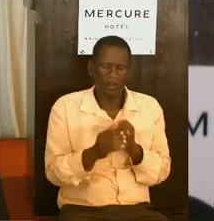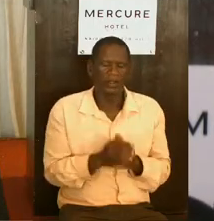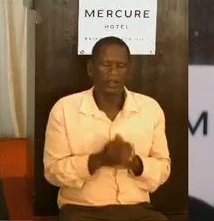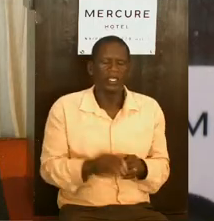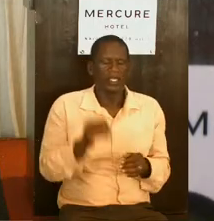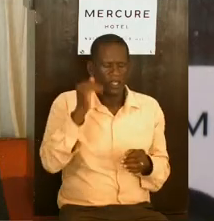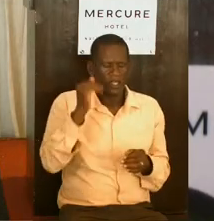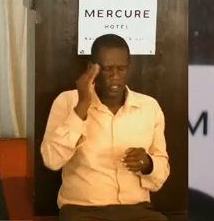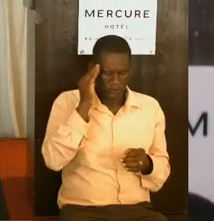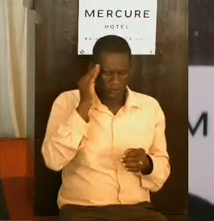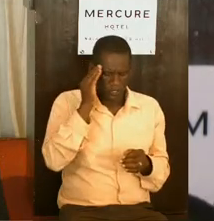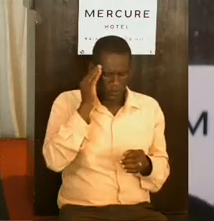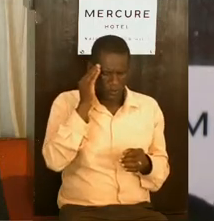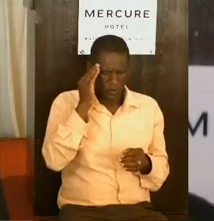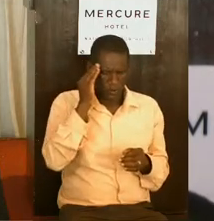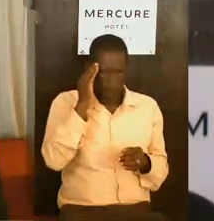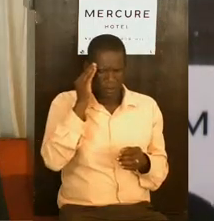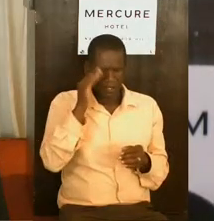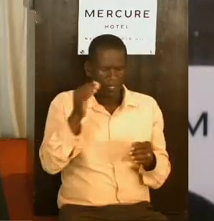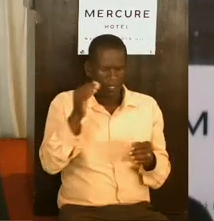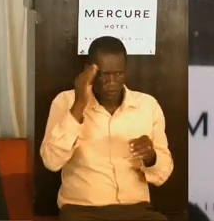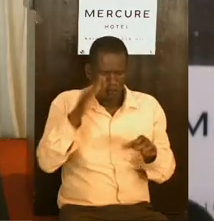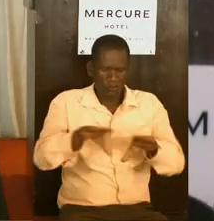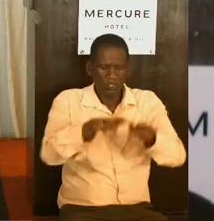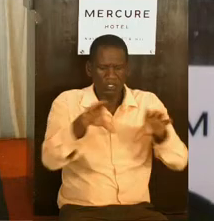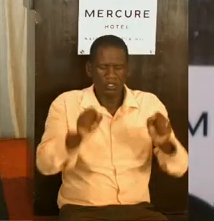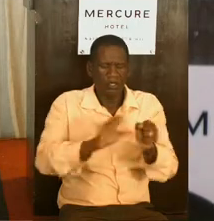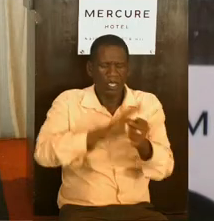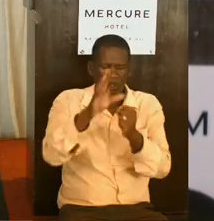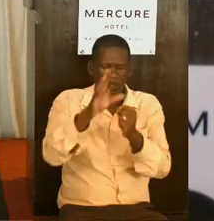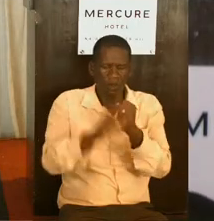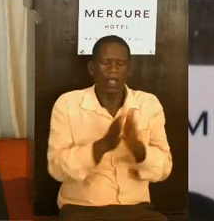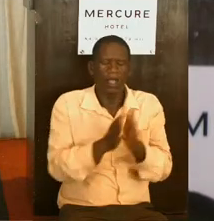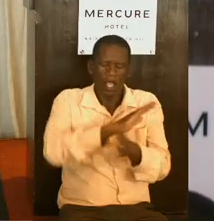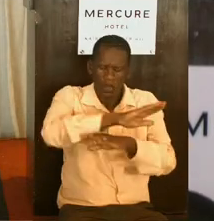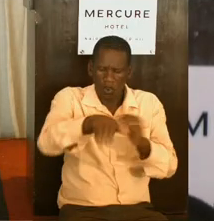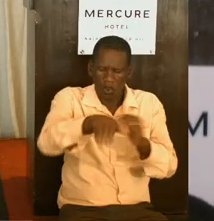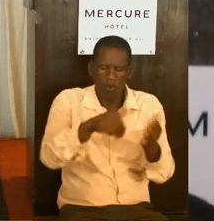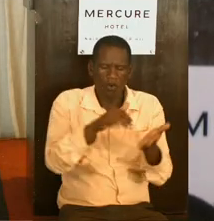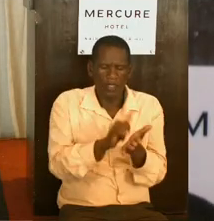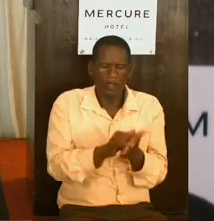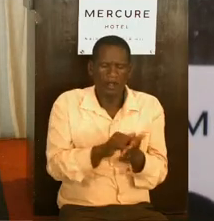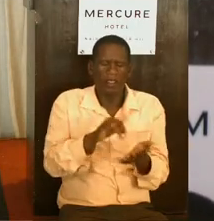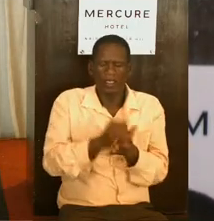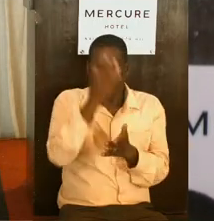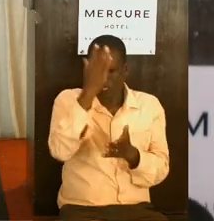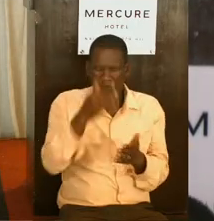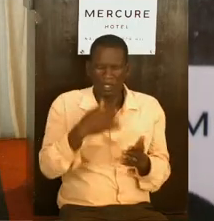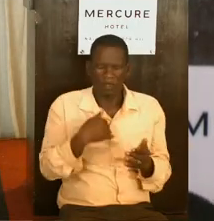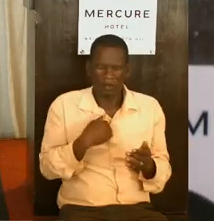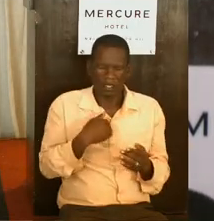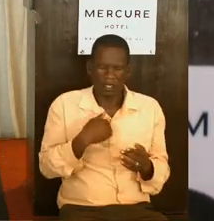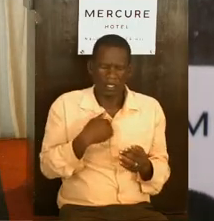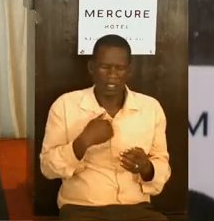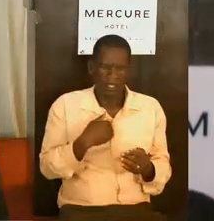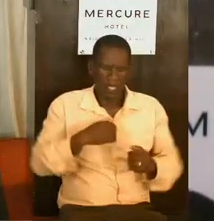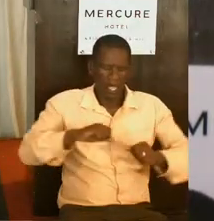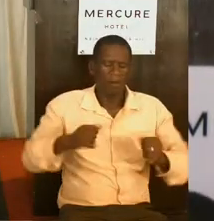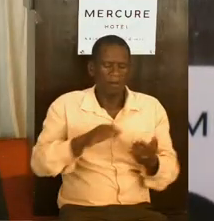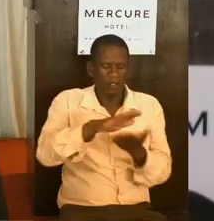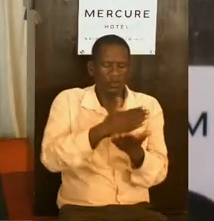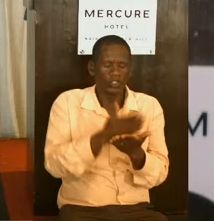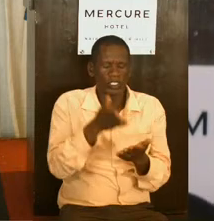education system the curriculum and all that and that is why I'm privileged to share